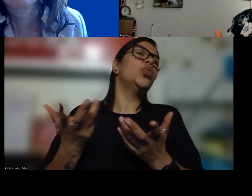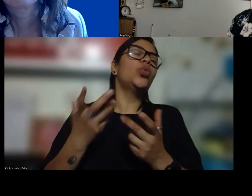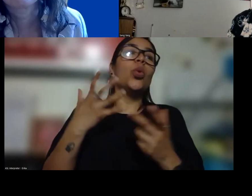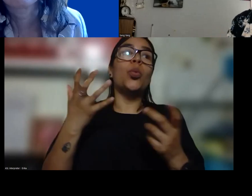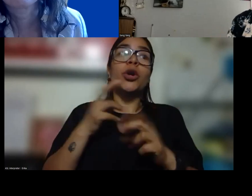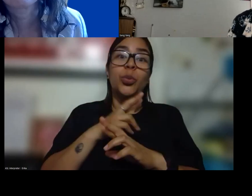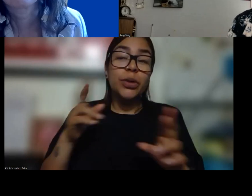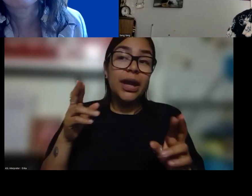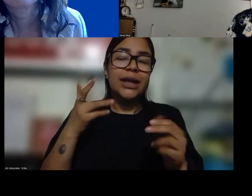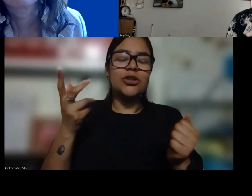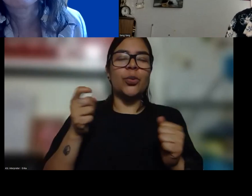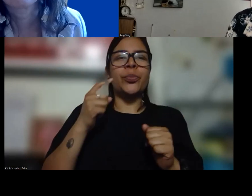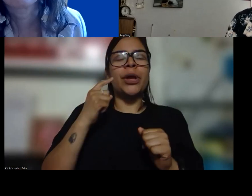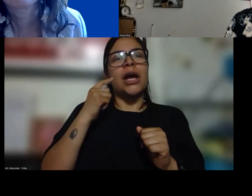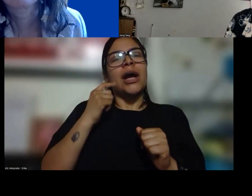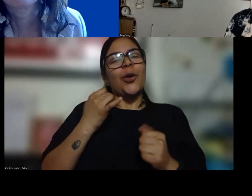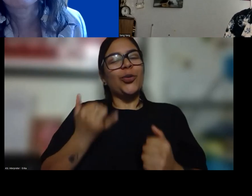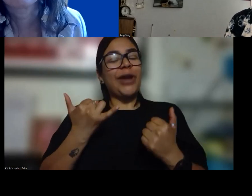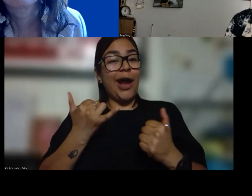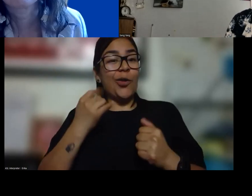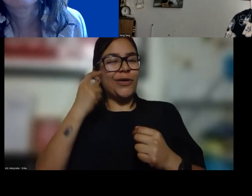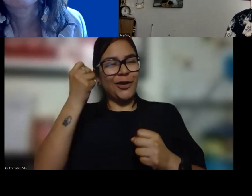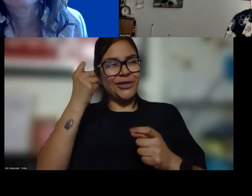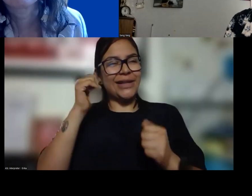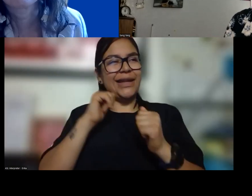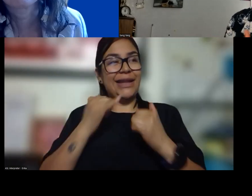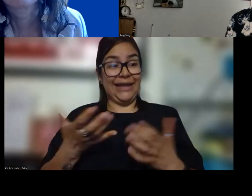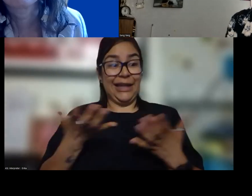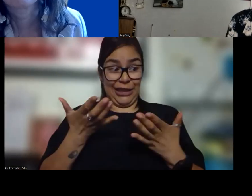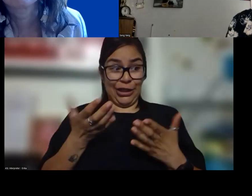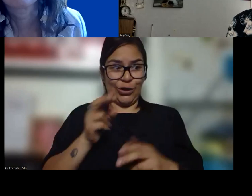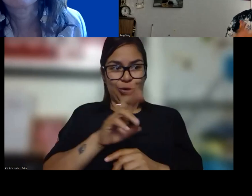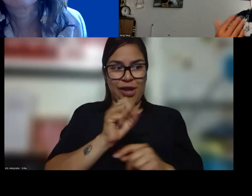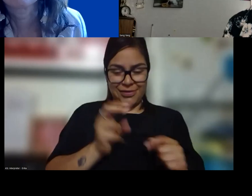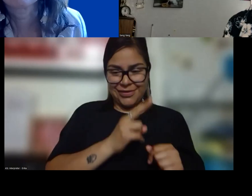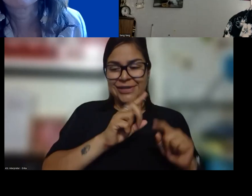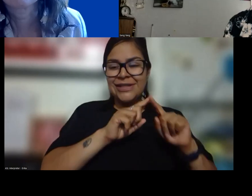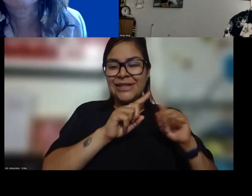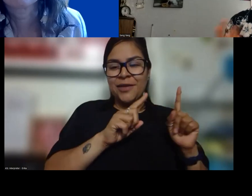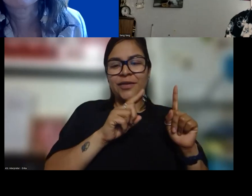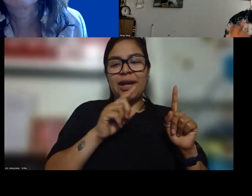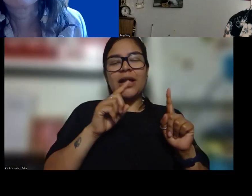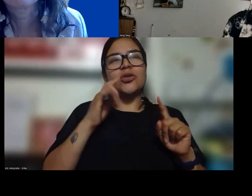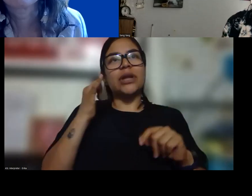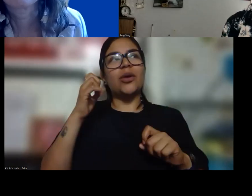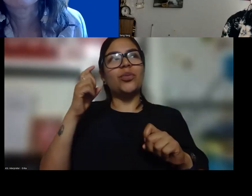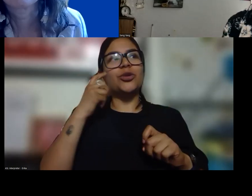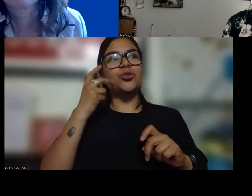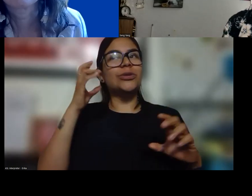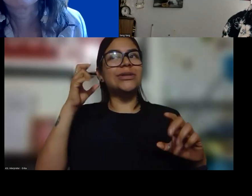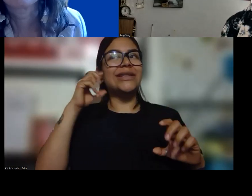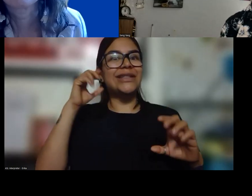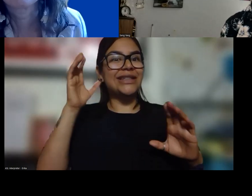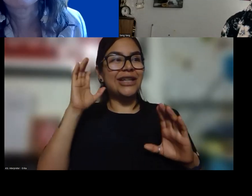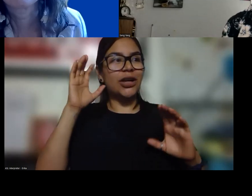back to where we came from is different than the United States here. Back to where we came from. When you see a police siren go into the street,